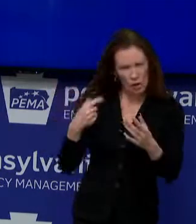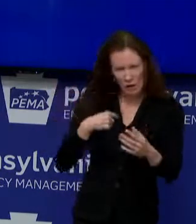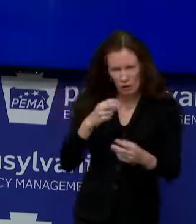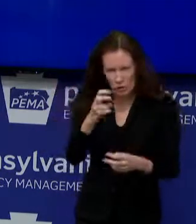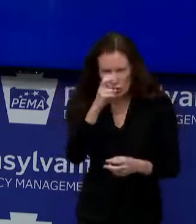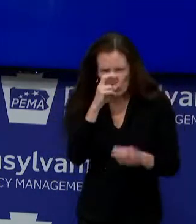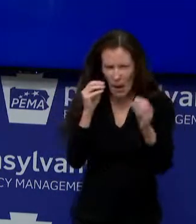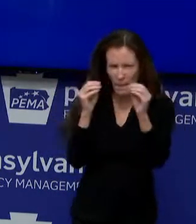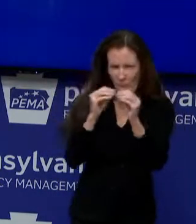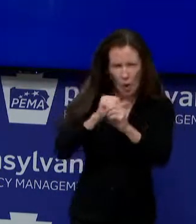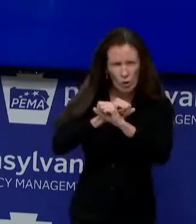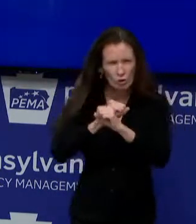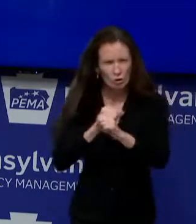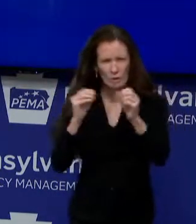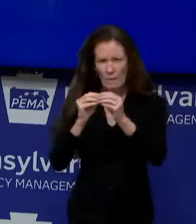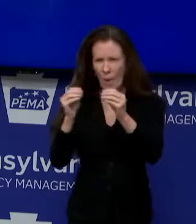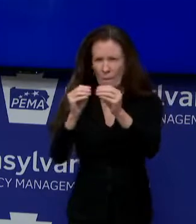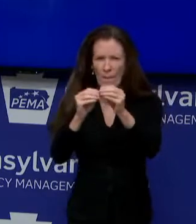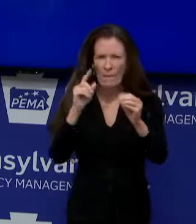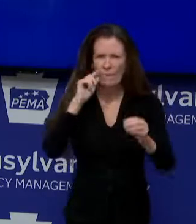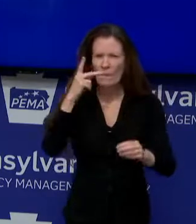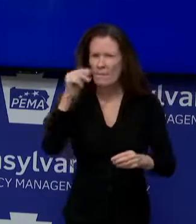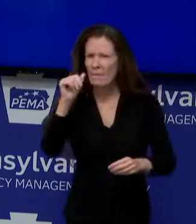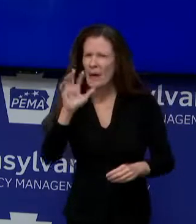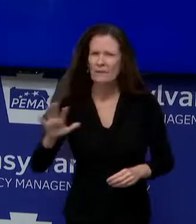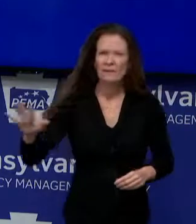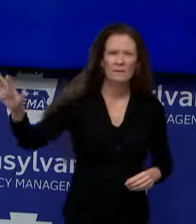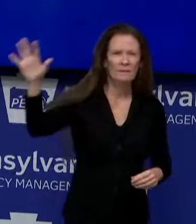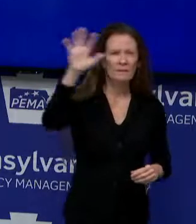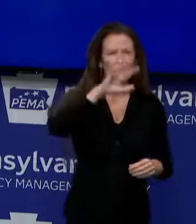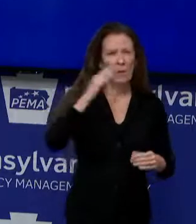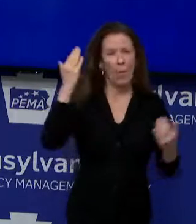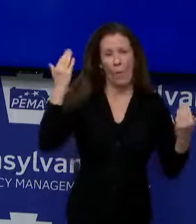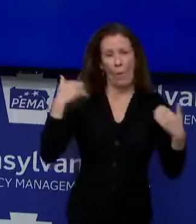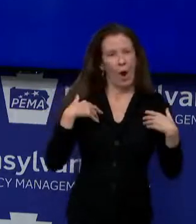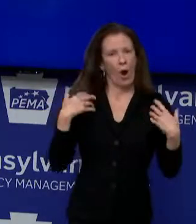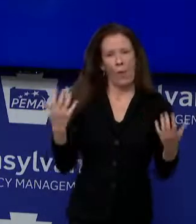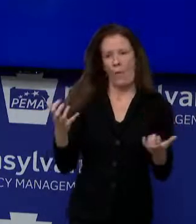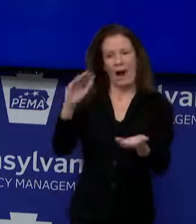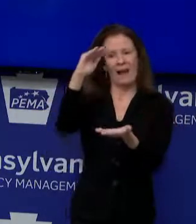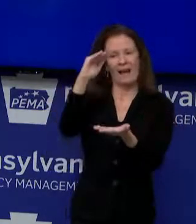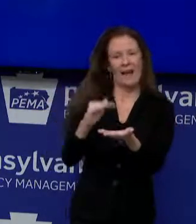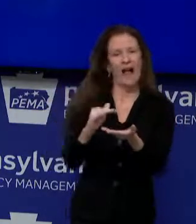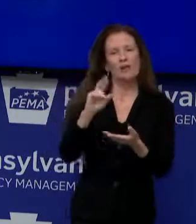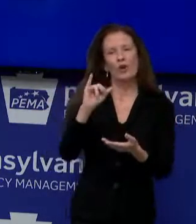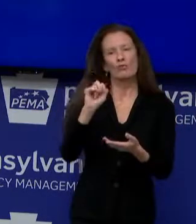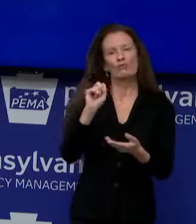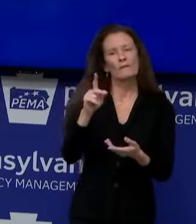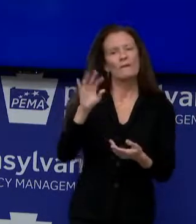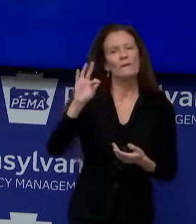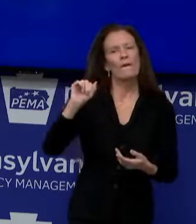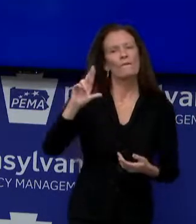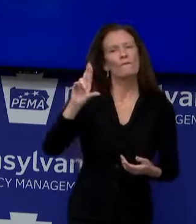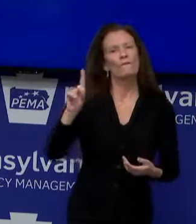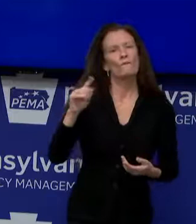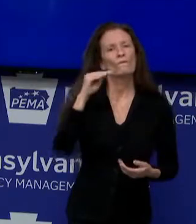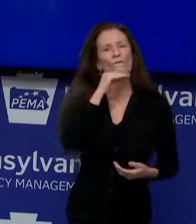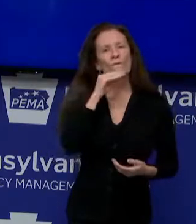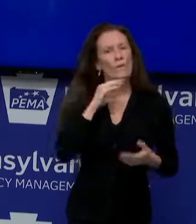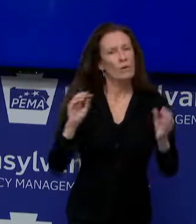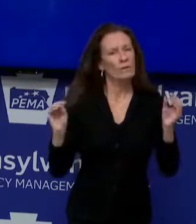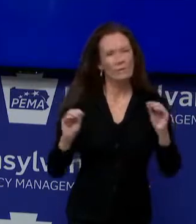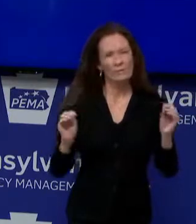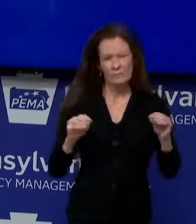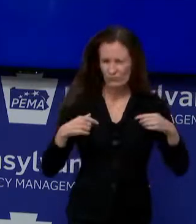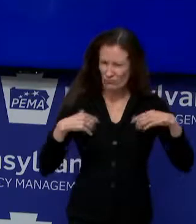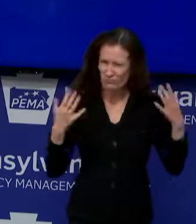statewide risk limiting audits in 2020, and these are scientifically designed procedures using statistical methods to provide a